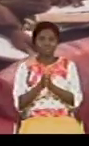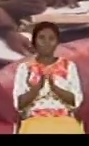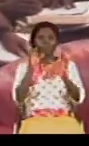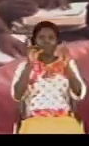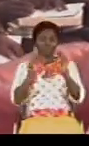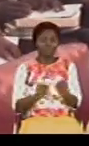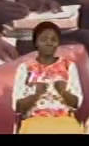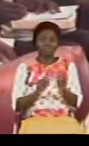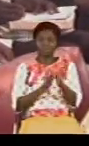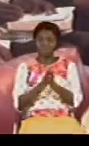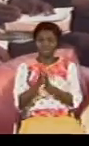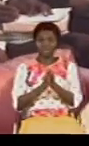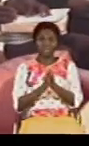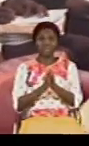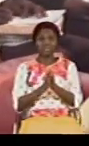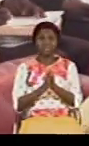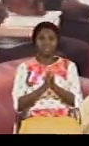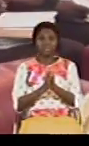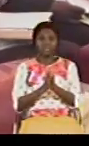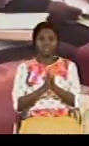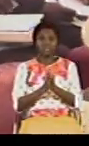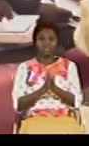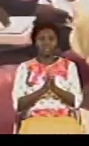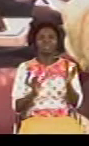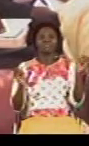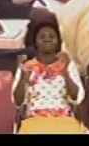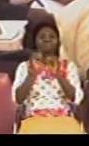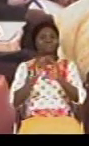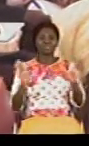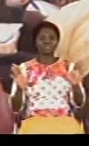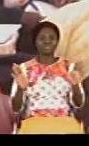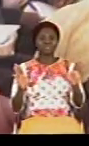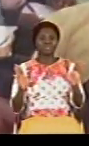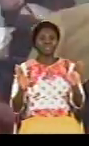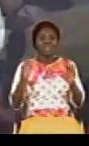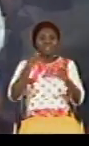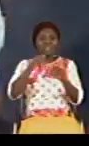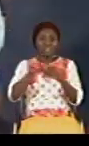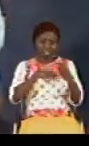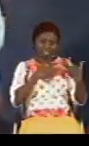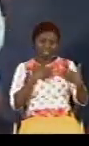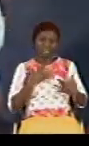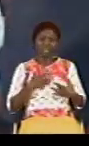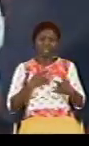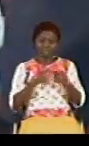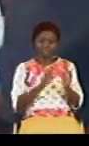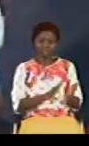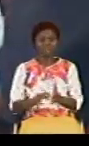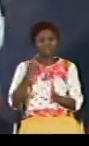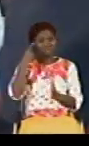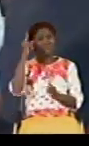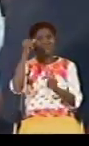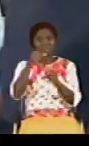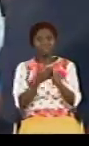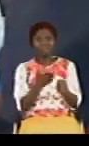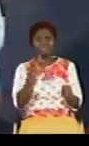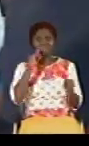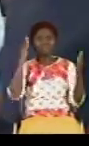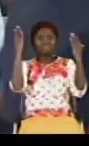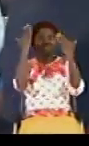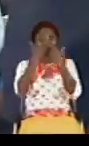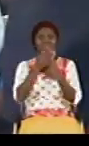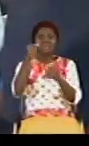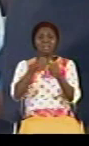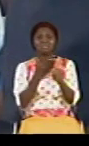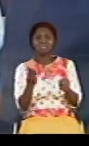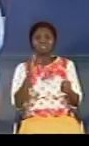desire. There is nothing in the horizon. Everything is dark. Everything is weariness.